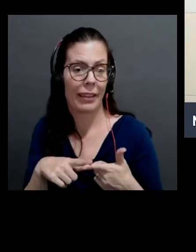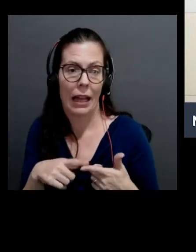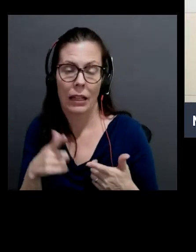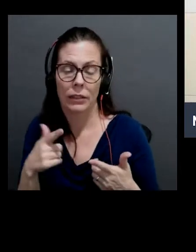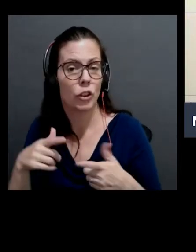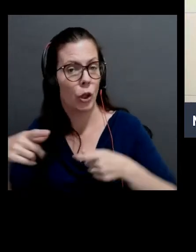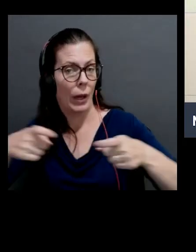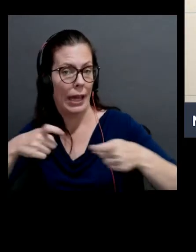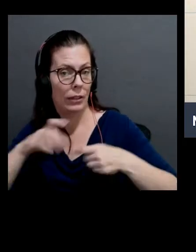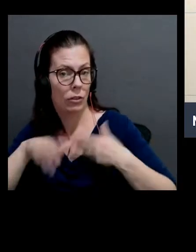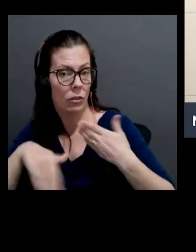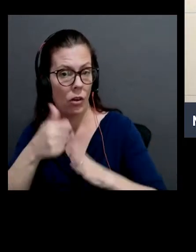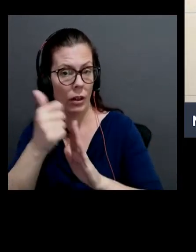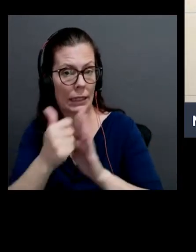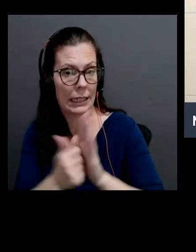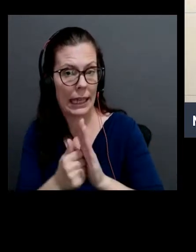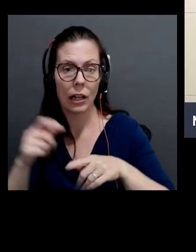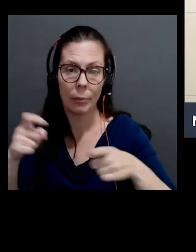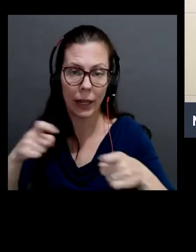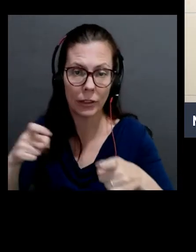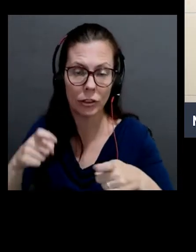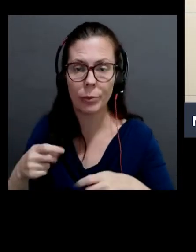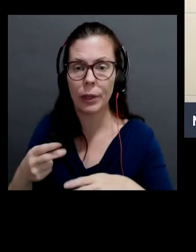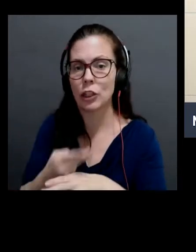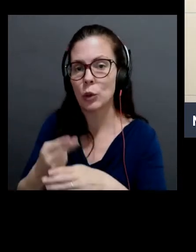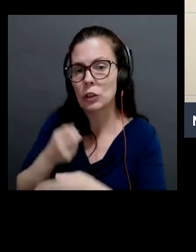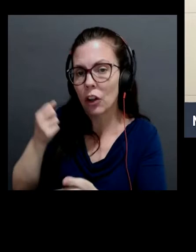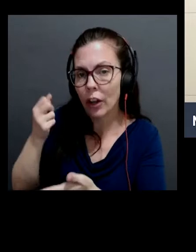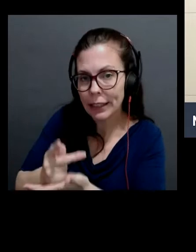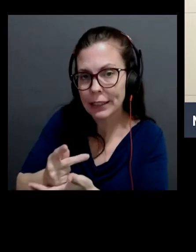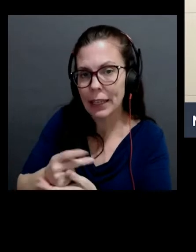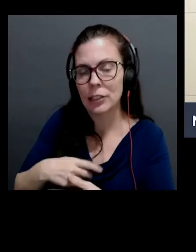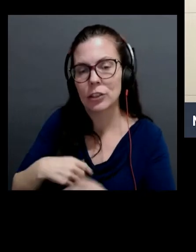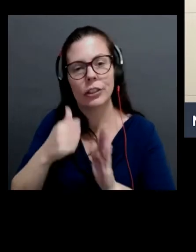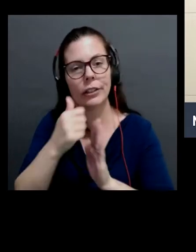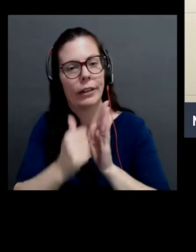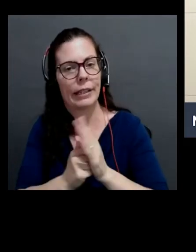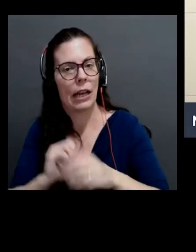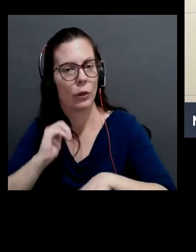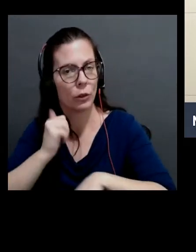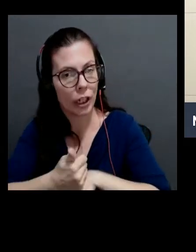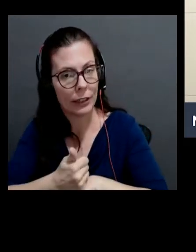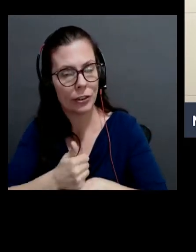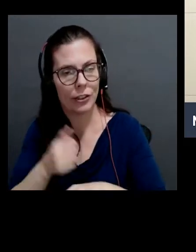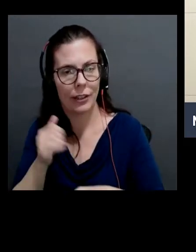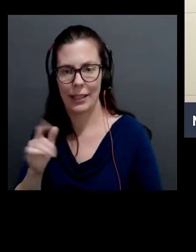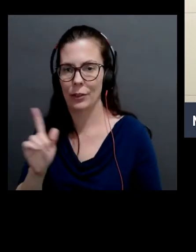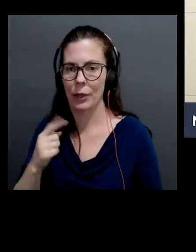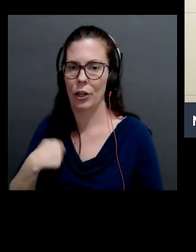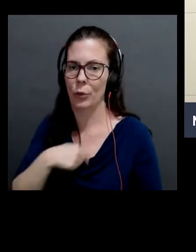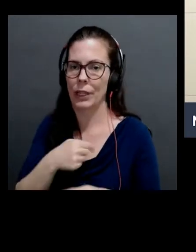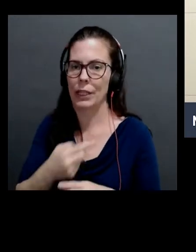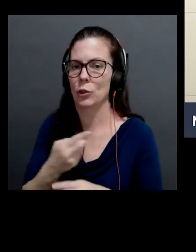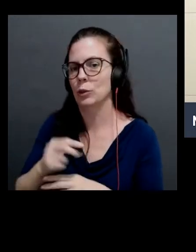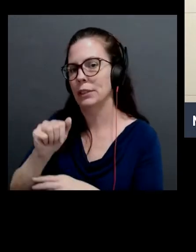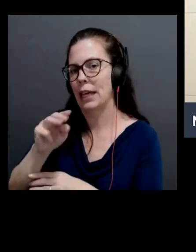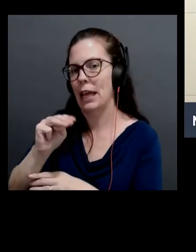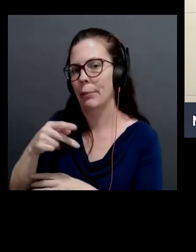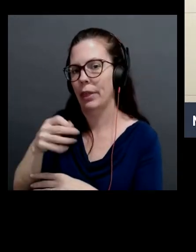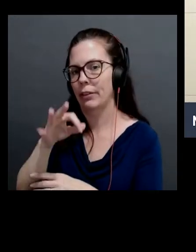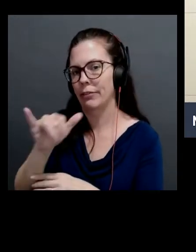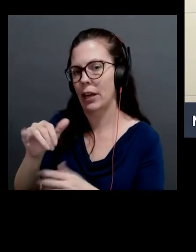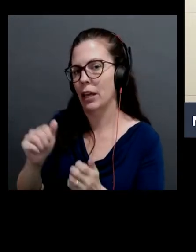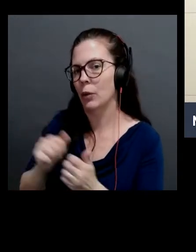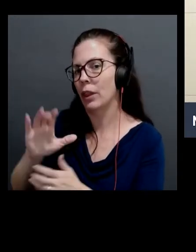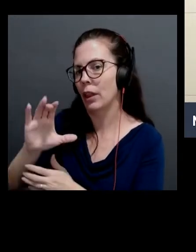the account management, user authentication, account creation, that's where we use Amplify with Cognito. And to